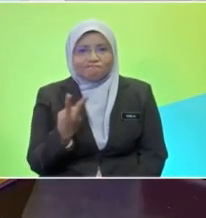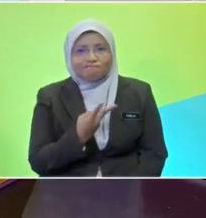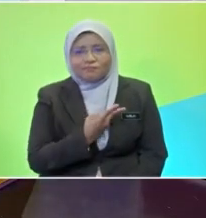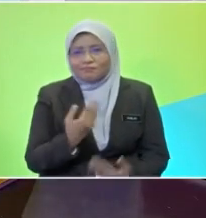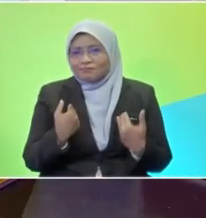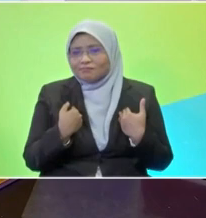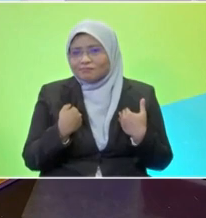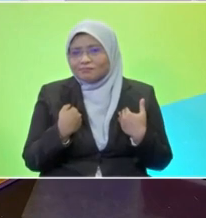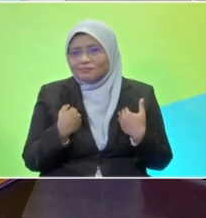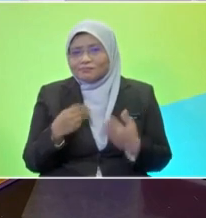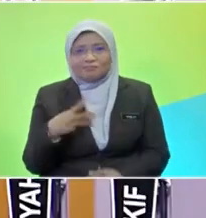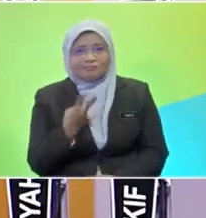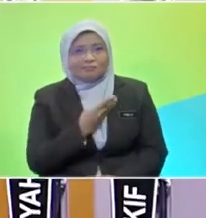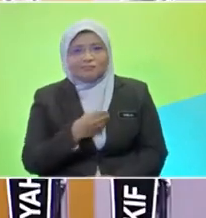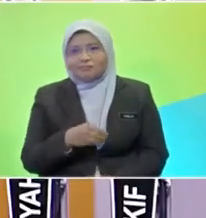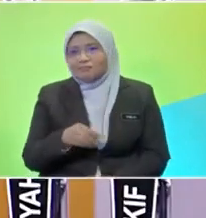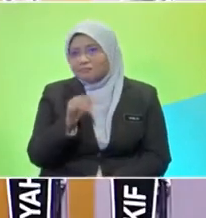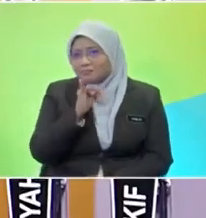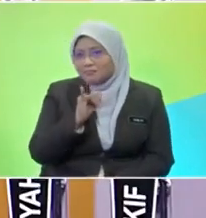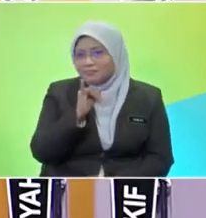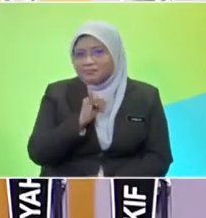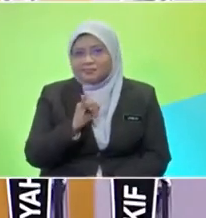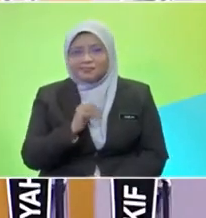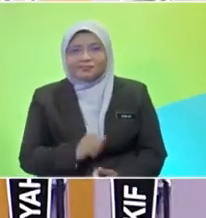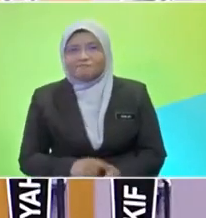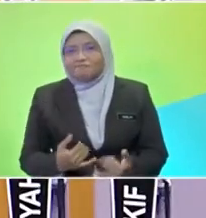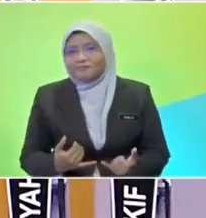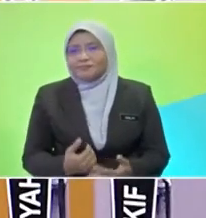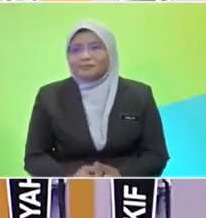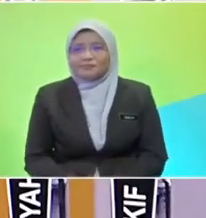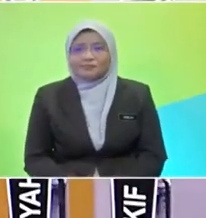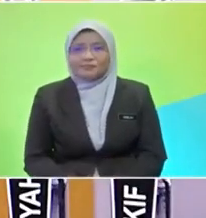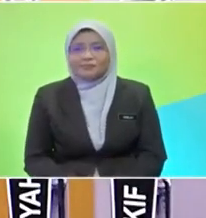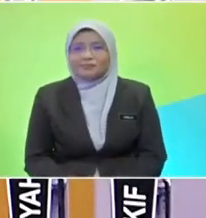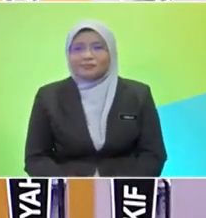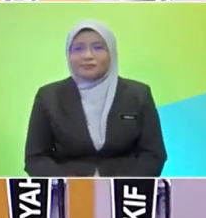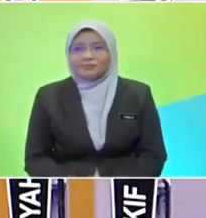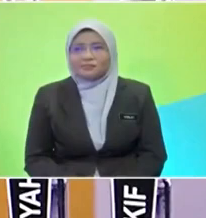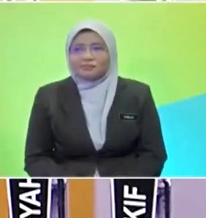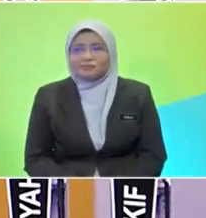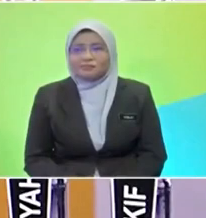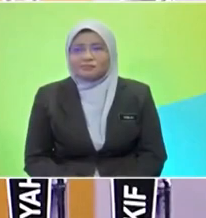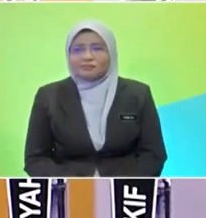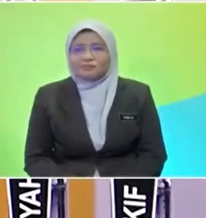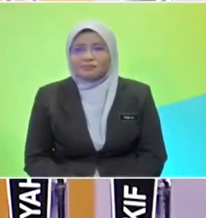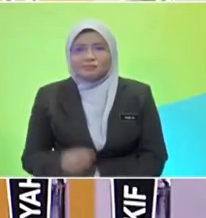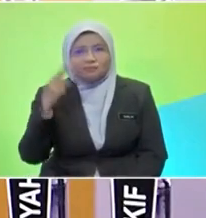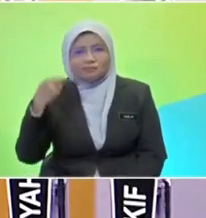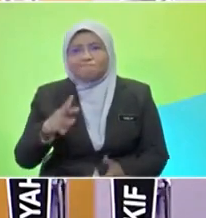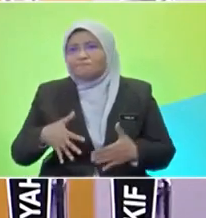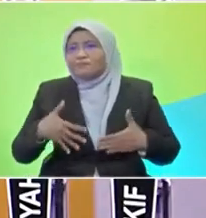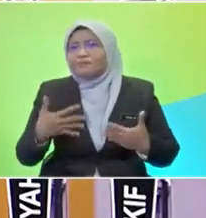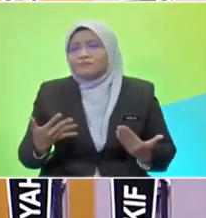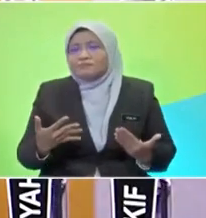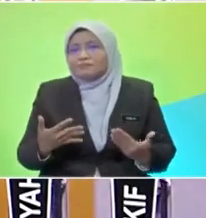well, I'm sure you have been singing and practicing your voices while you're listening to Mr. Carl. And Mr. Carl, how is the performance of